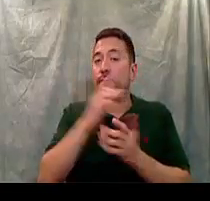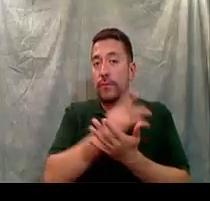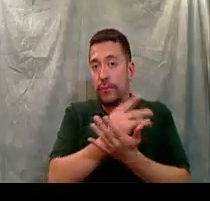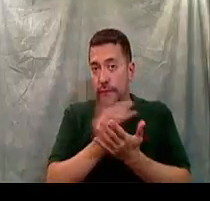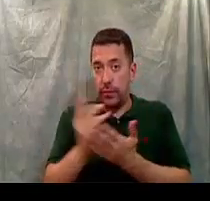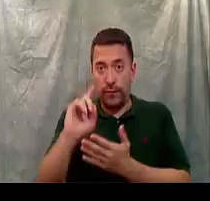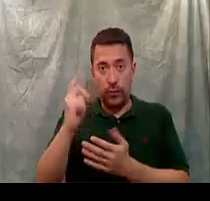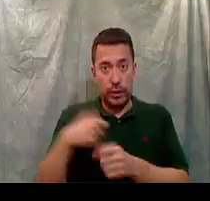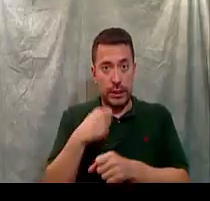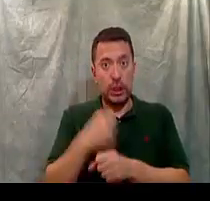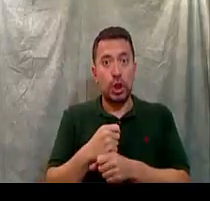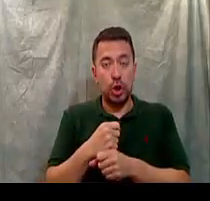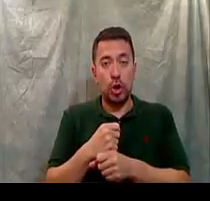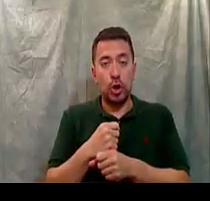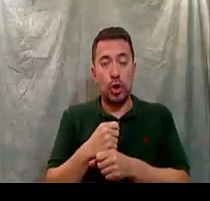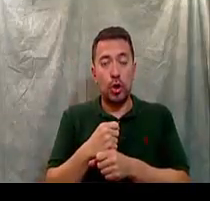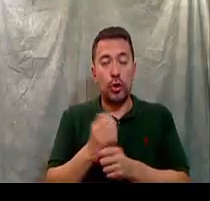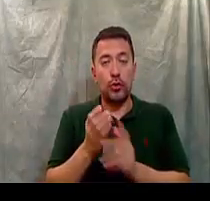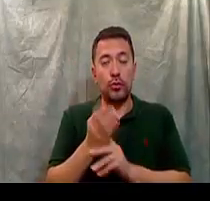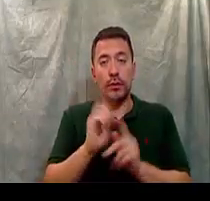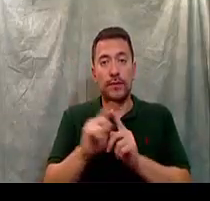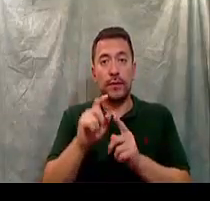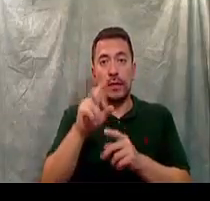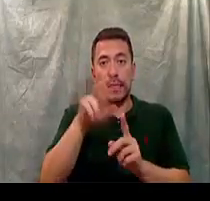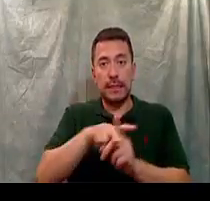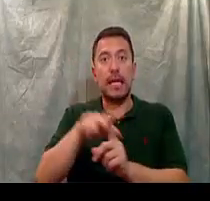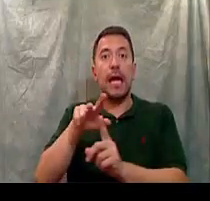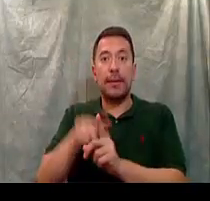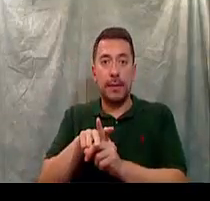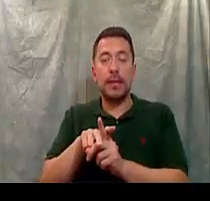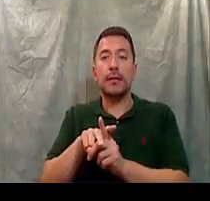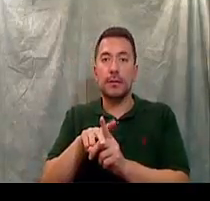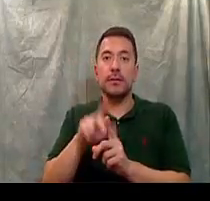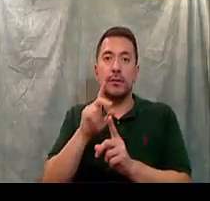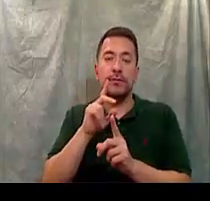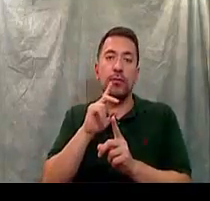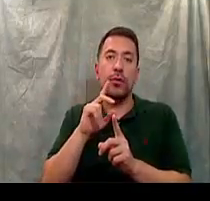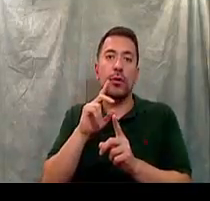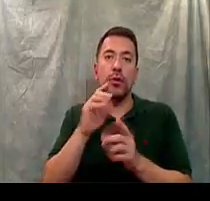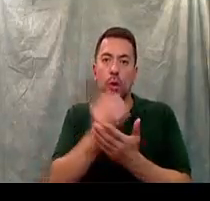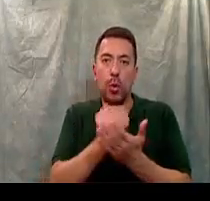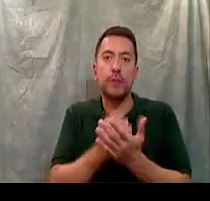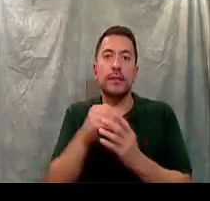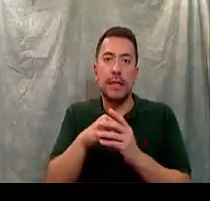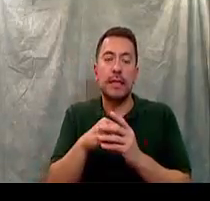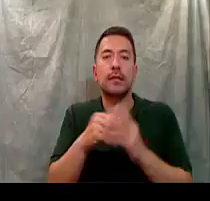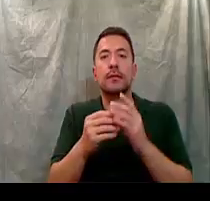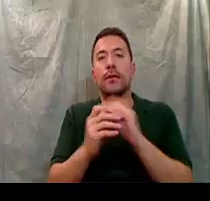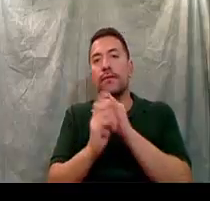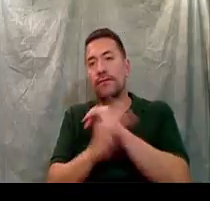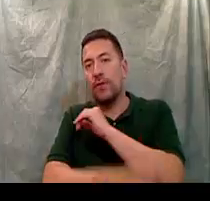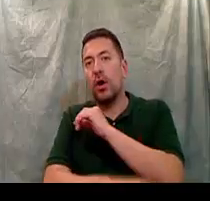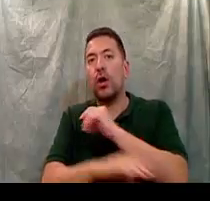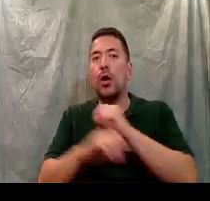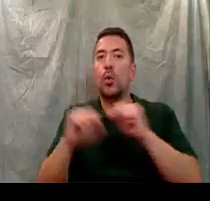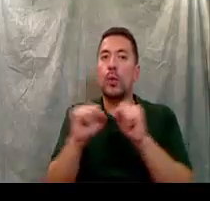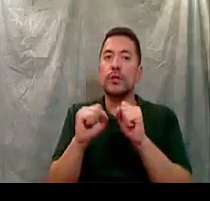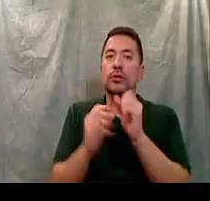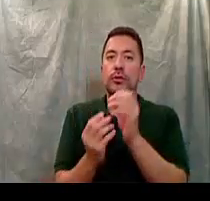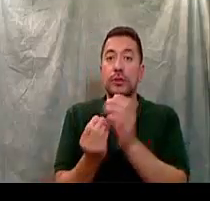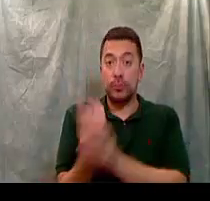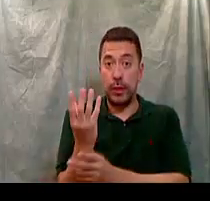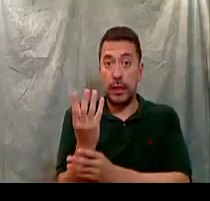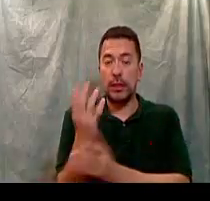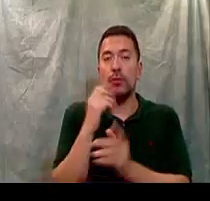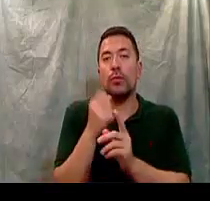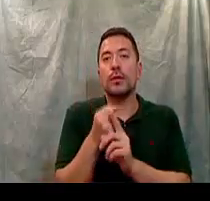through a variety of other assignments that come through the other courses in the fall, the winter, and the spring, you're going to be expanding your